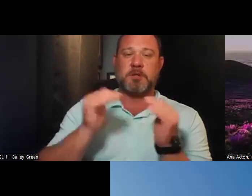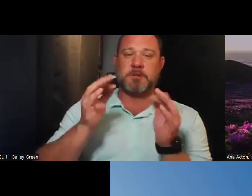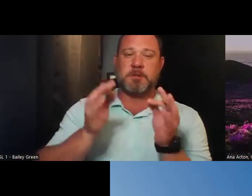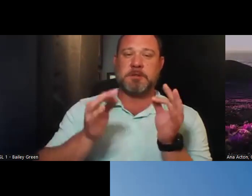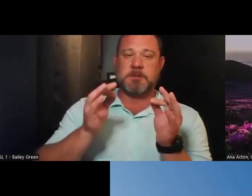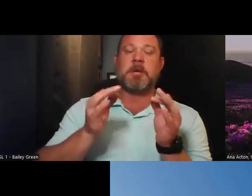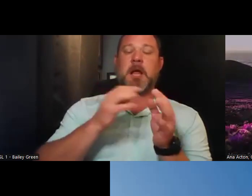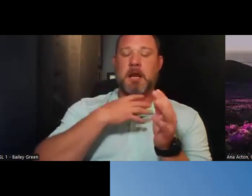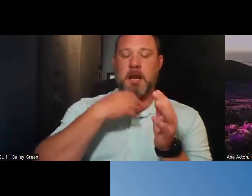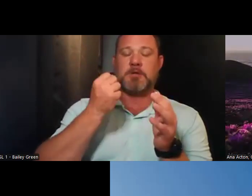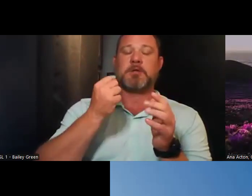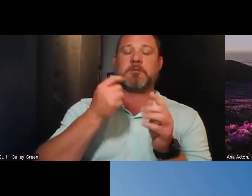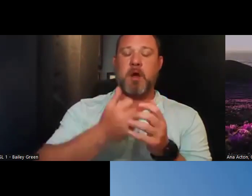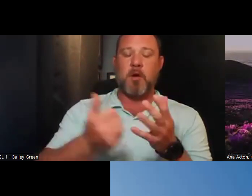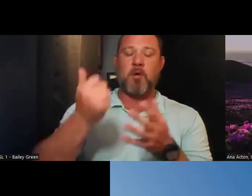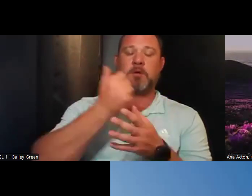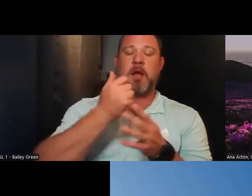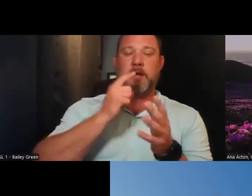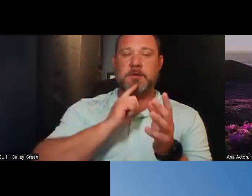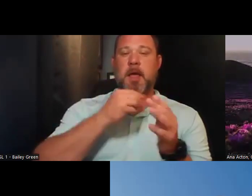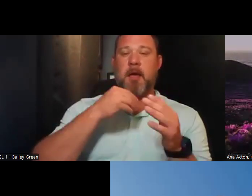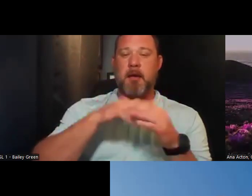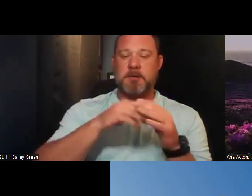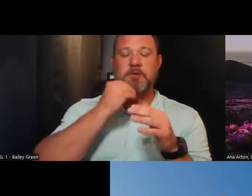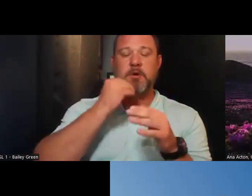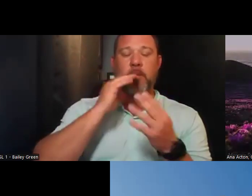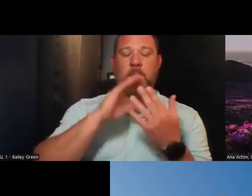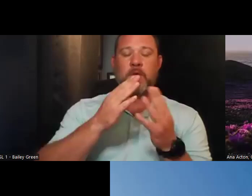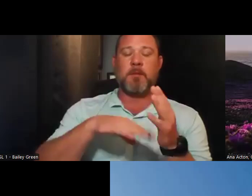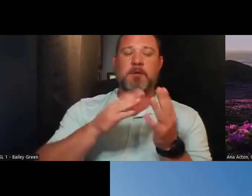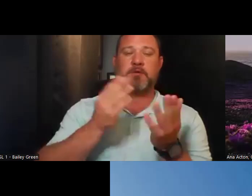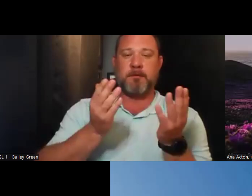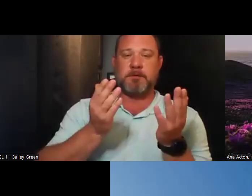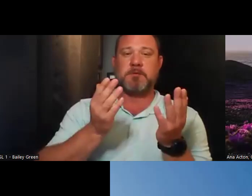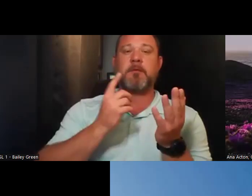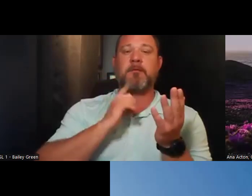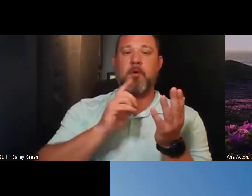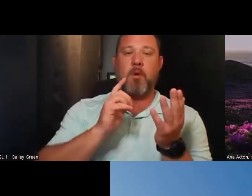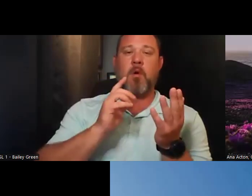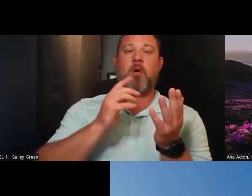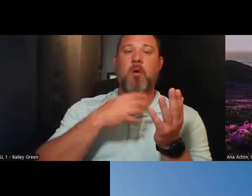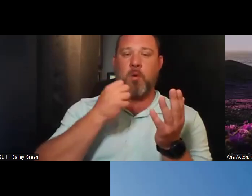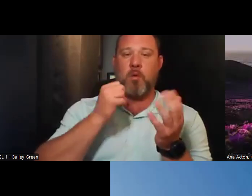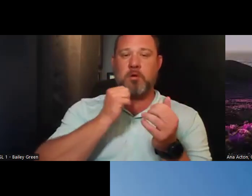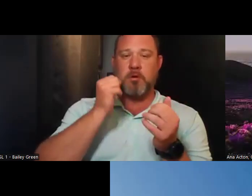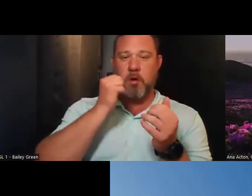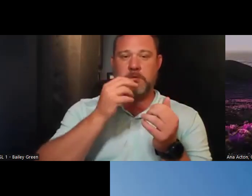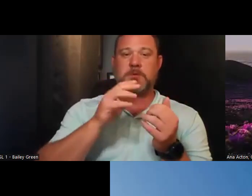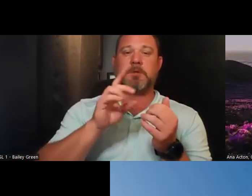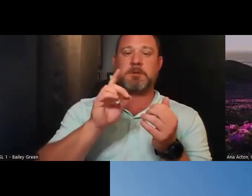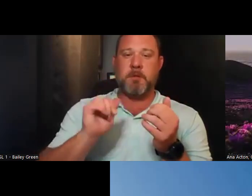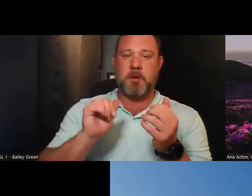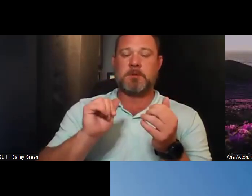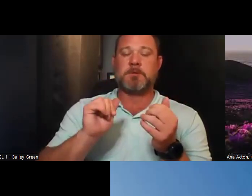prioritized the importance of ensuring access to home and community-based services for California's older adults and people with